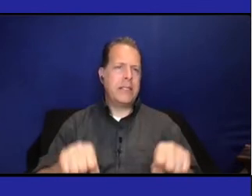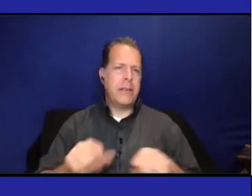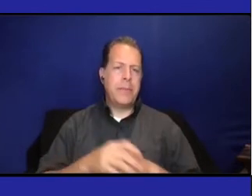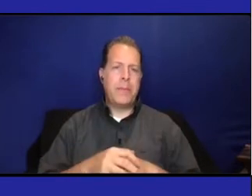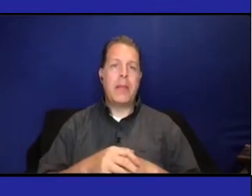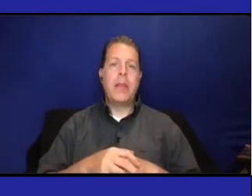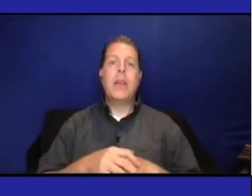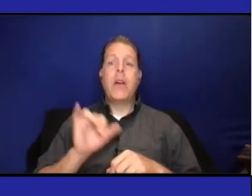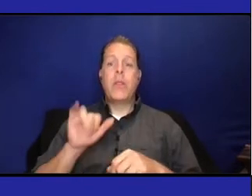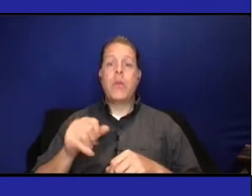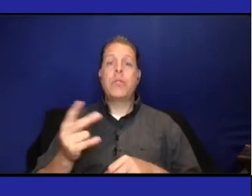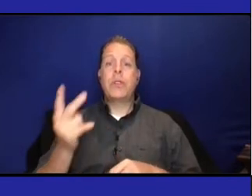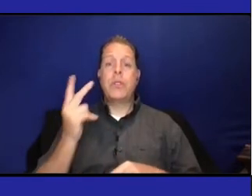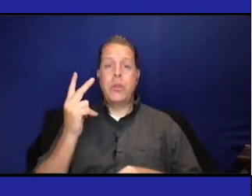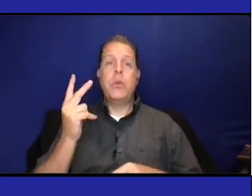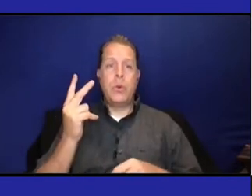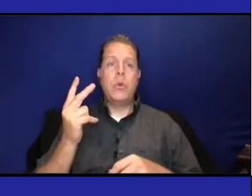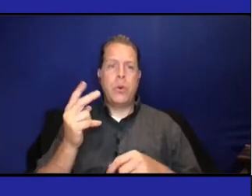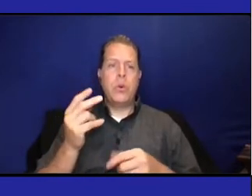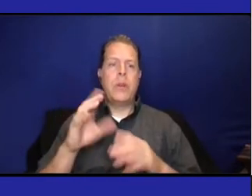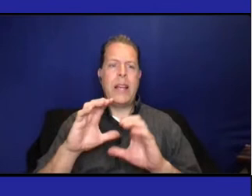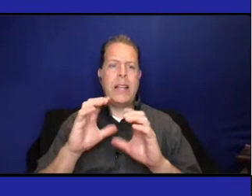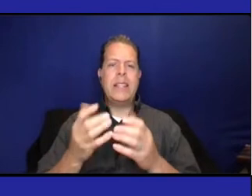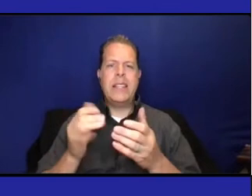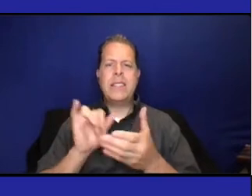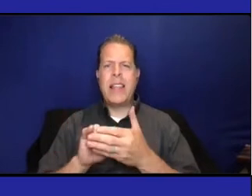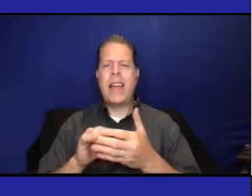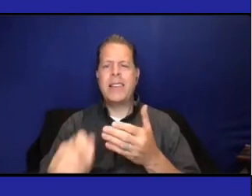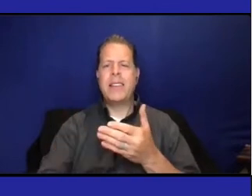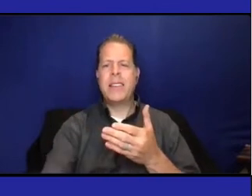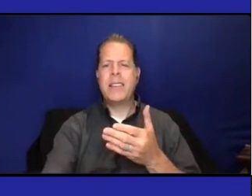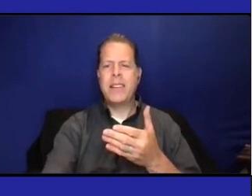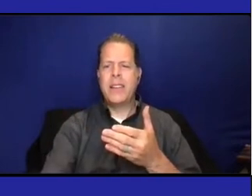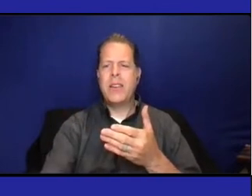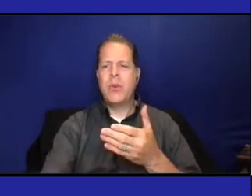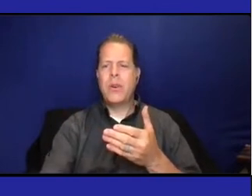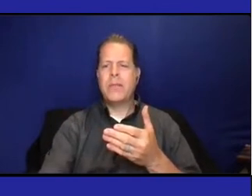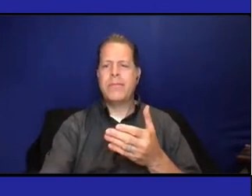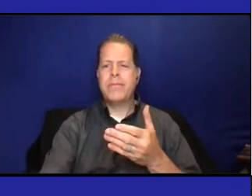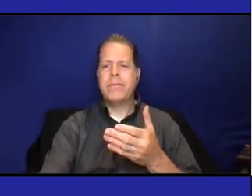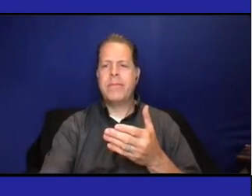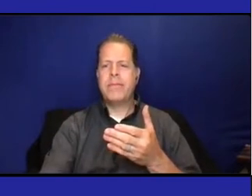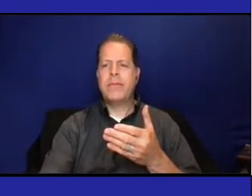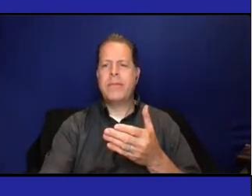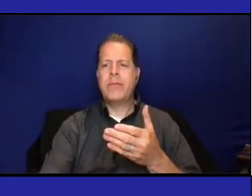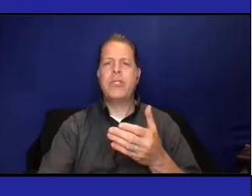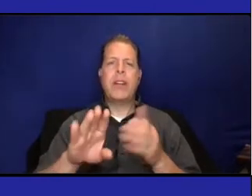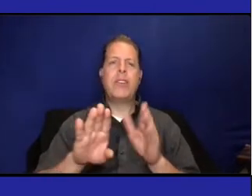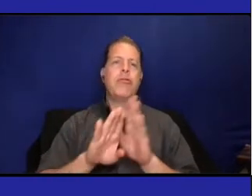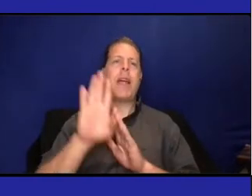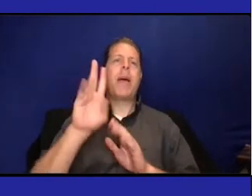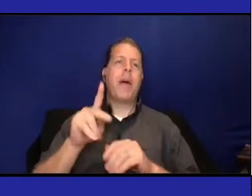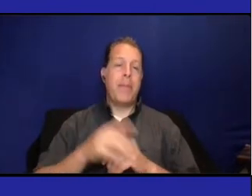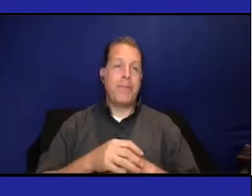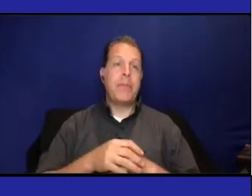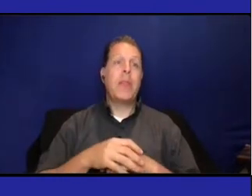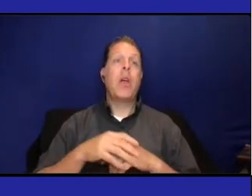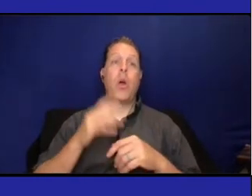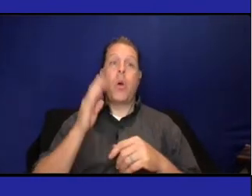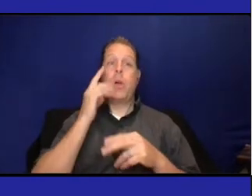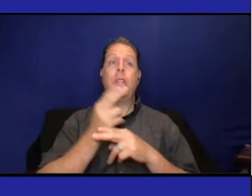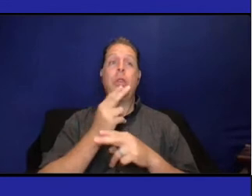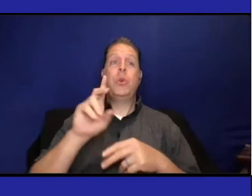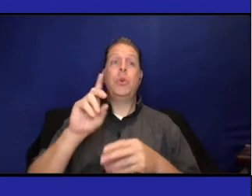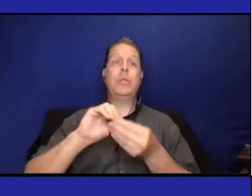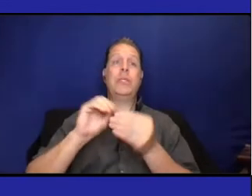two entities which we're really ramping up. We want to ramp up. And we're going to use data to drive